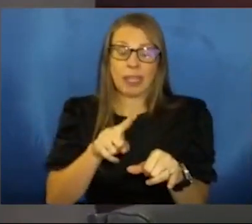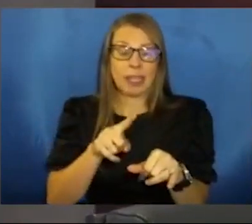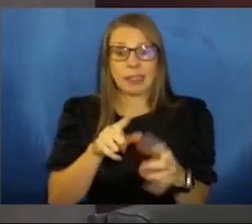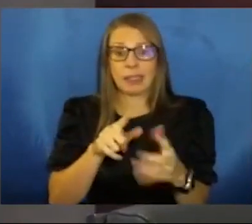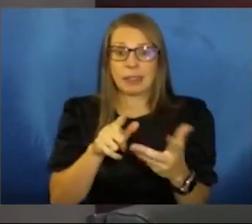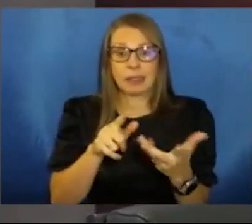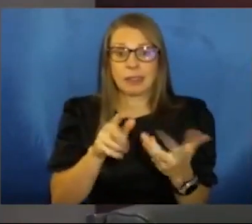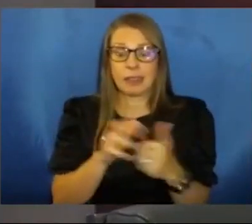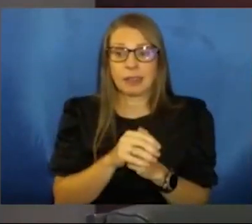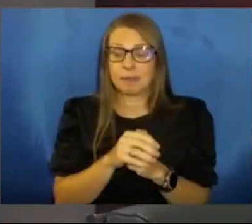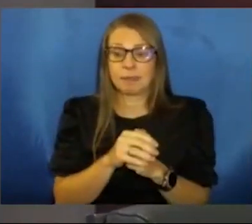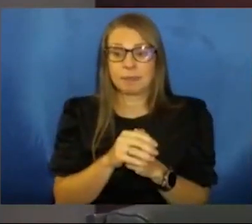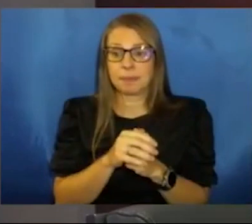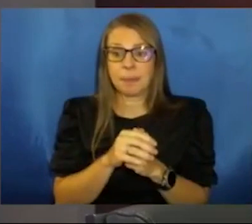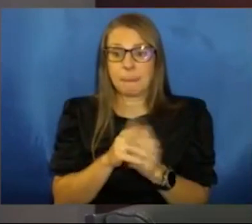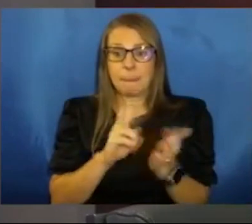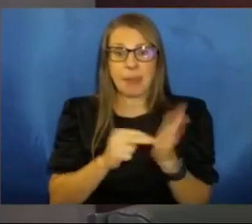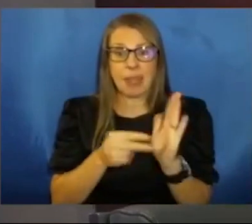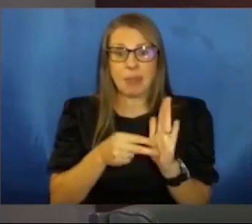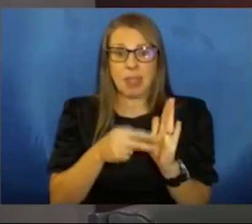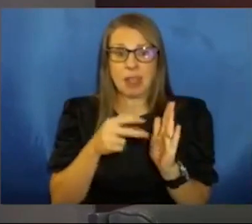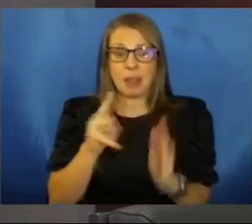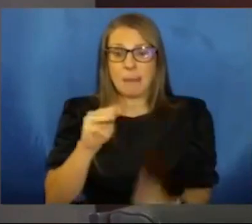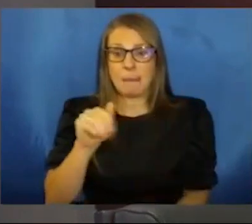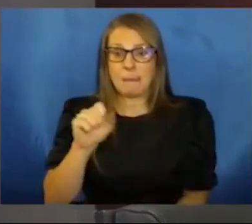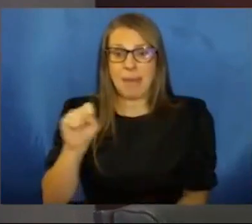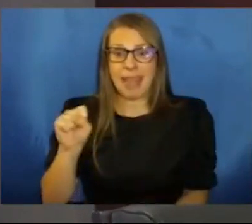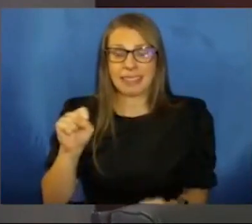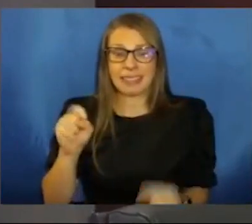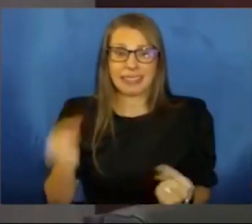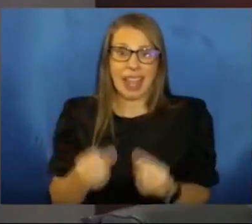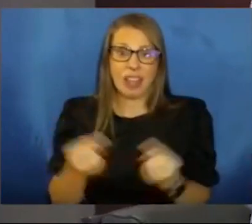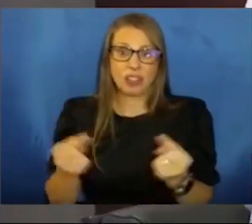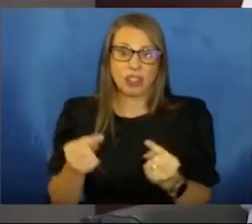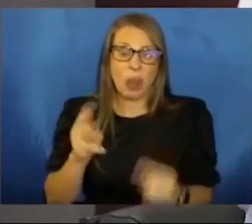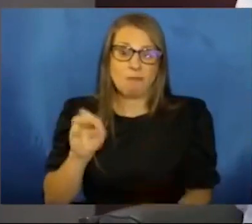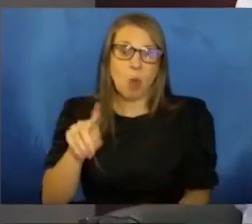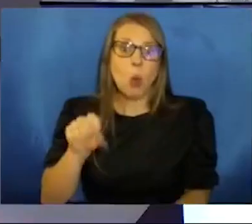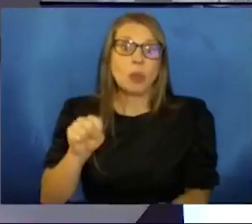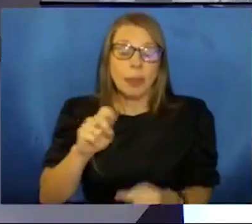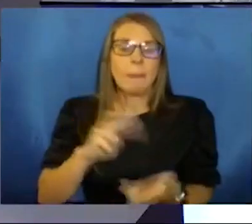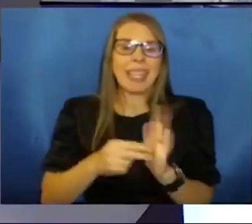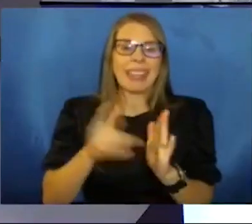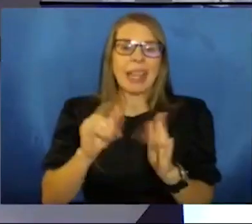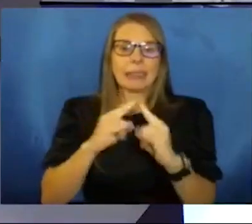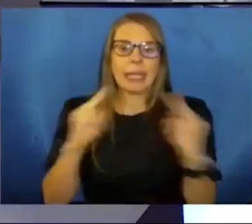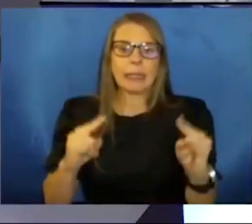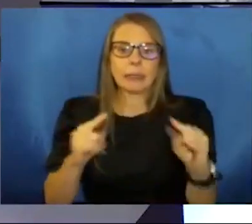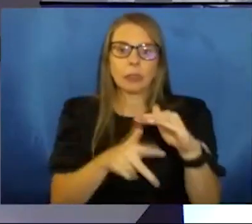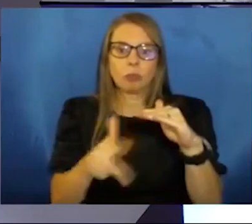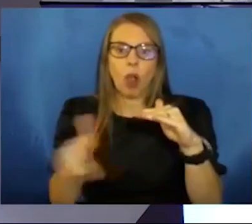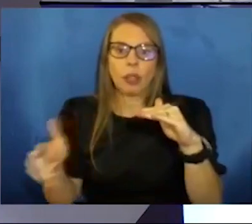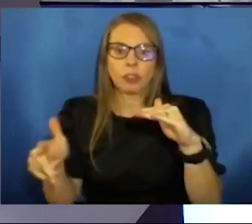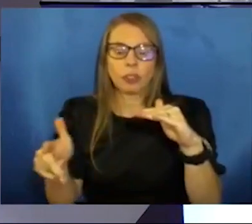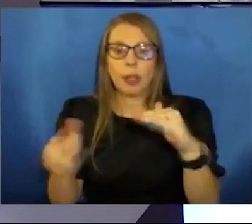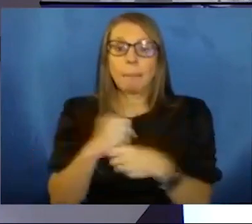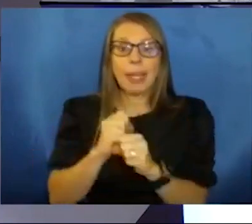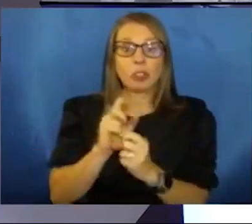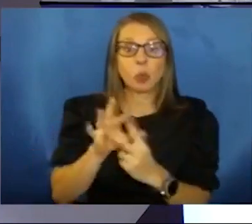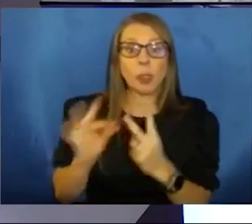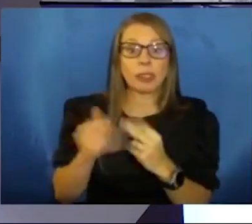I'm, you know, globally. And so additional strain on the system will come at the expense of having to